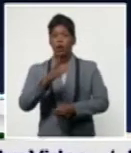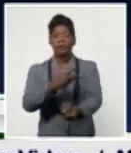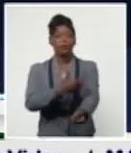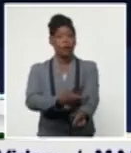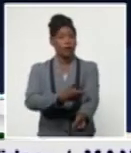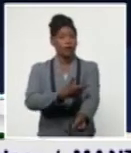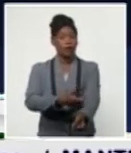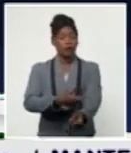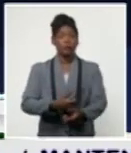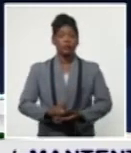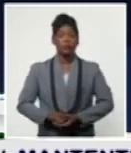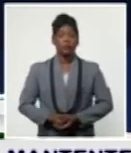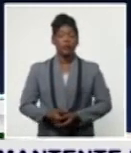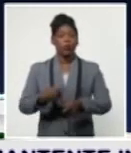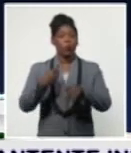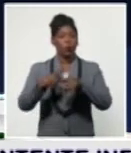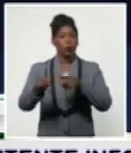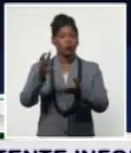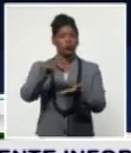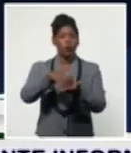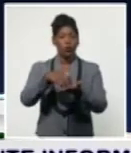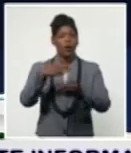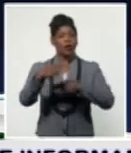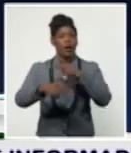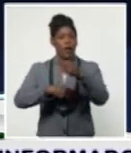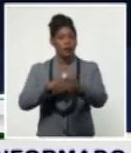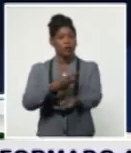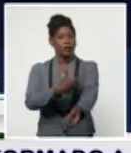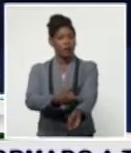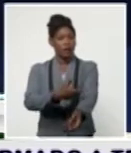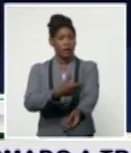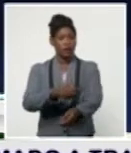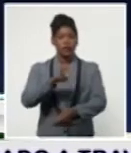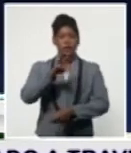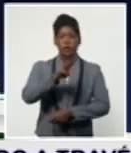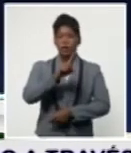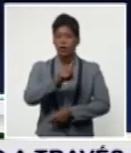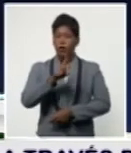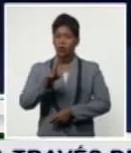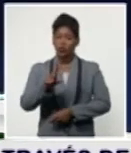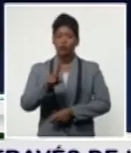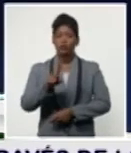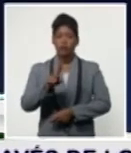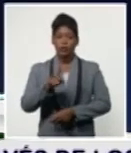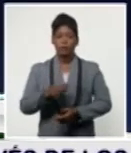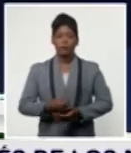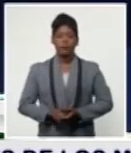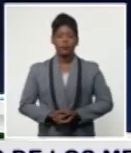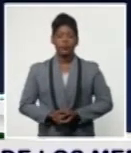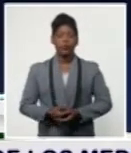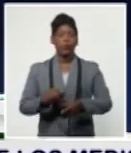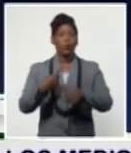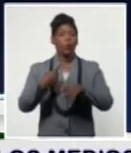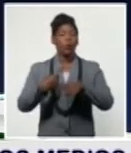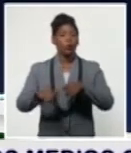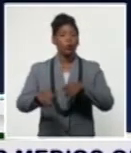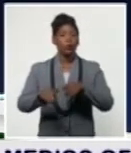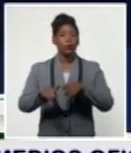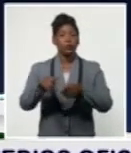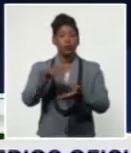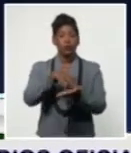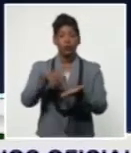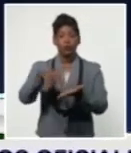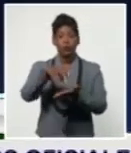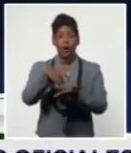processed 674 samples. In the CIGB as well, with 311. And in the Pedro